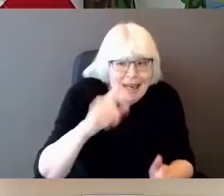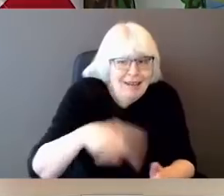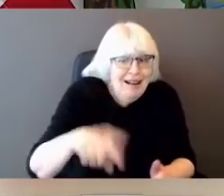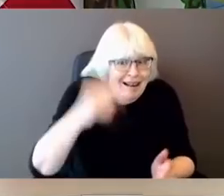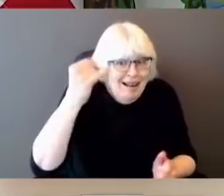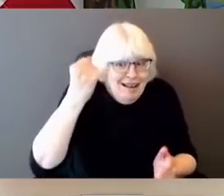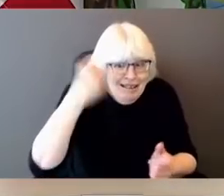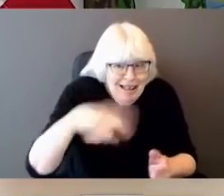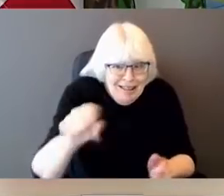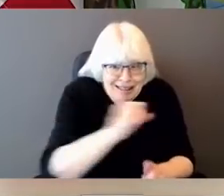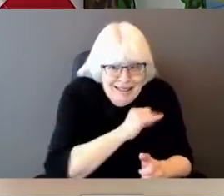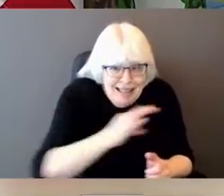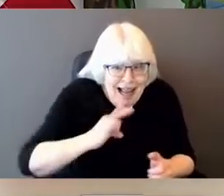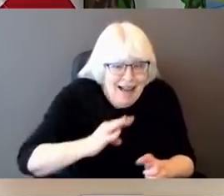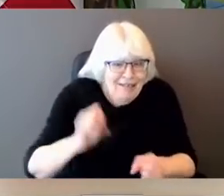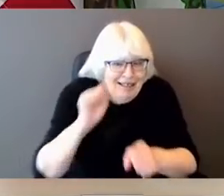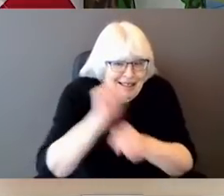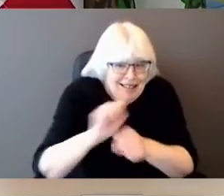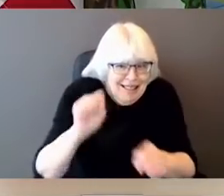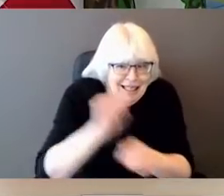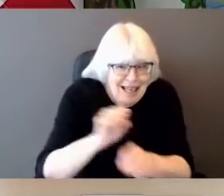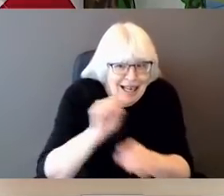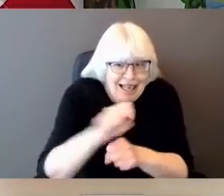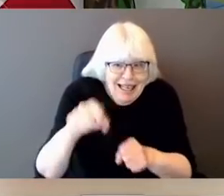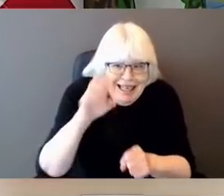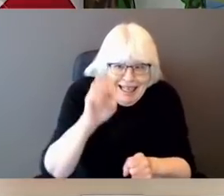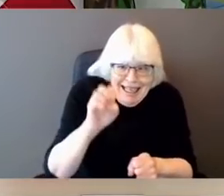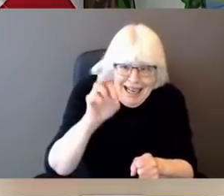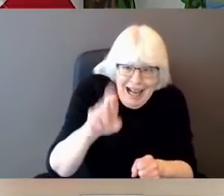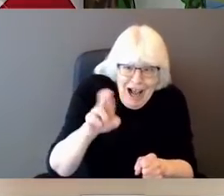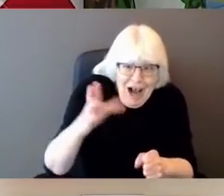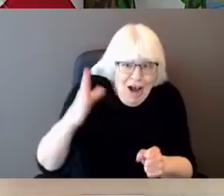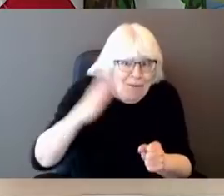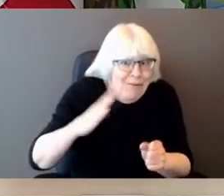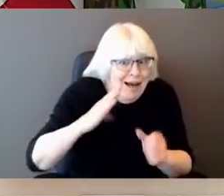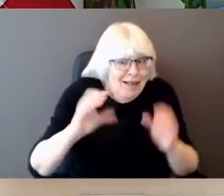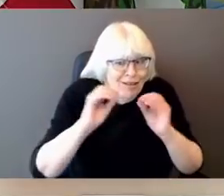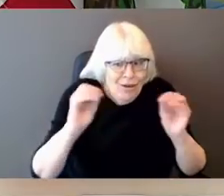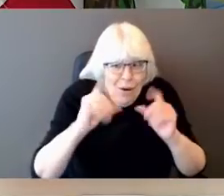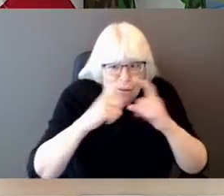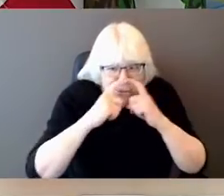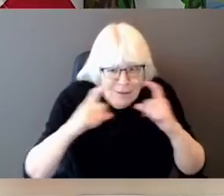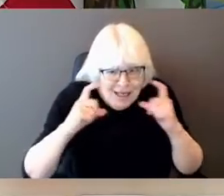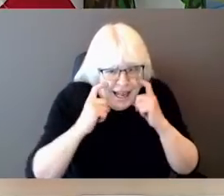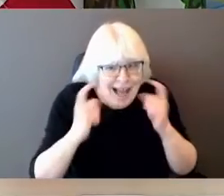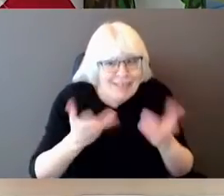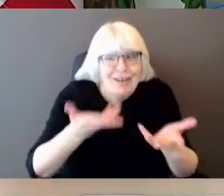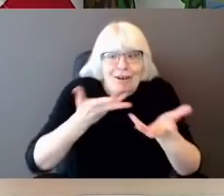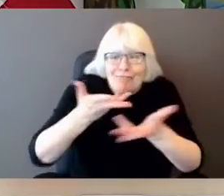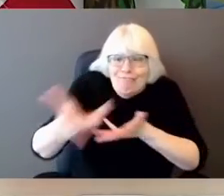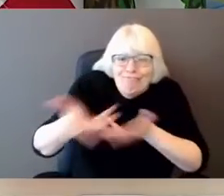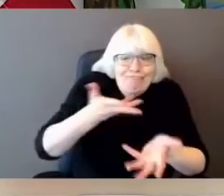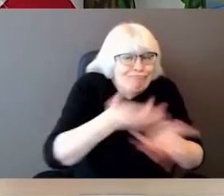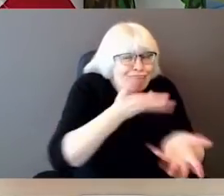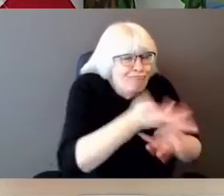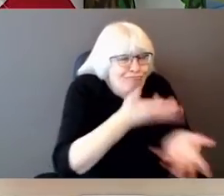We used to go from patient to patient to see people without necessarily wearing a mask. Those will be things that will be there to stay. How we